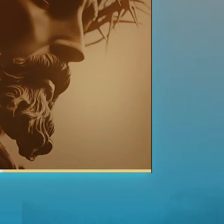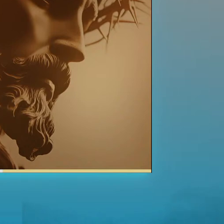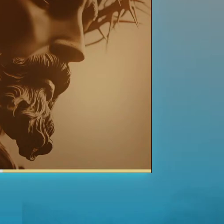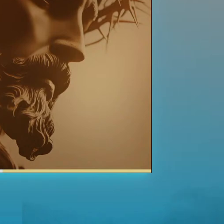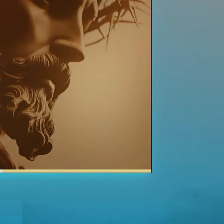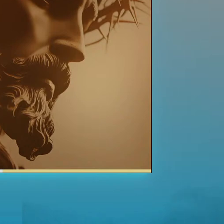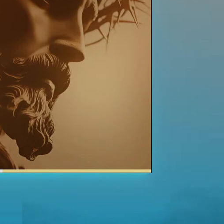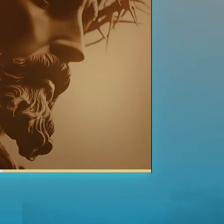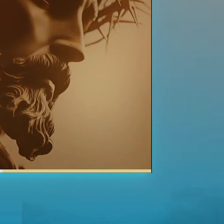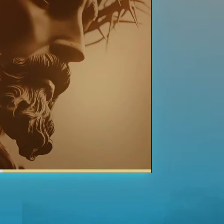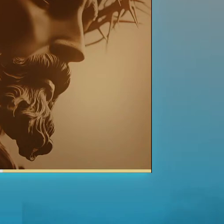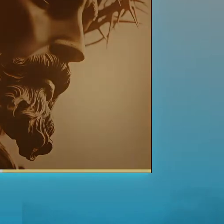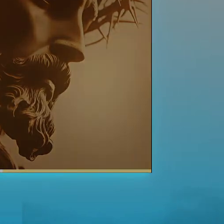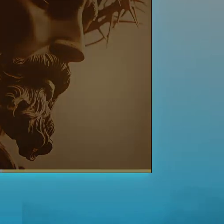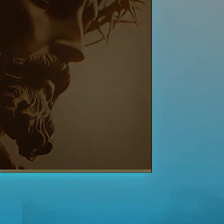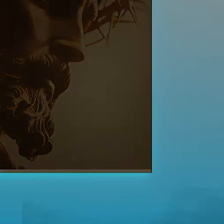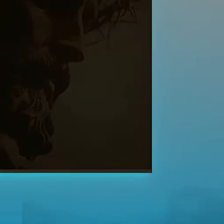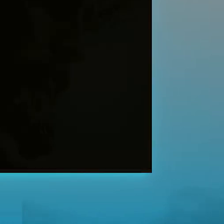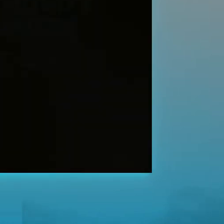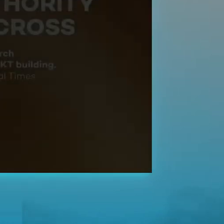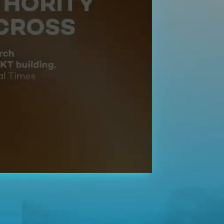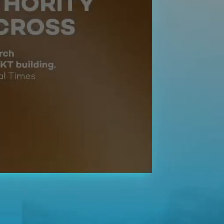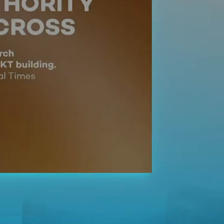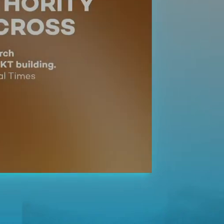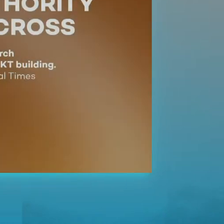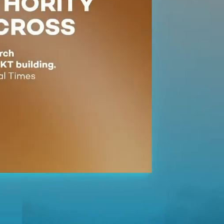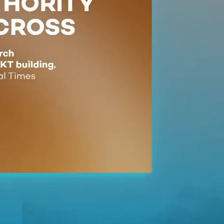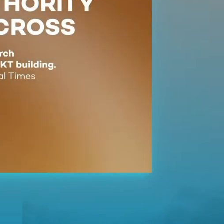Who is bigger than the heavens?